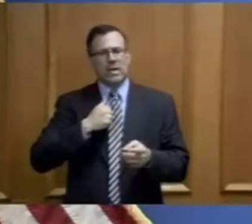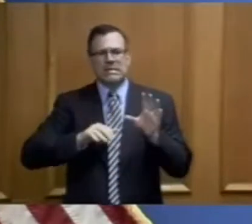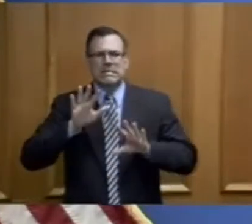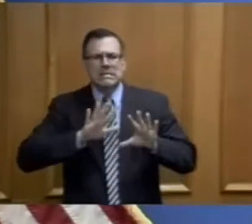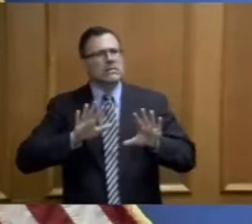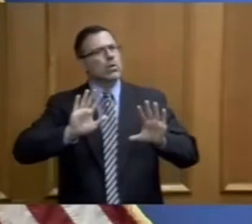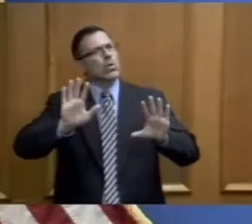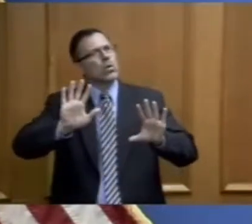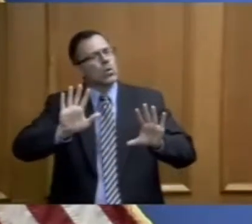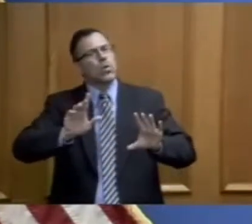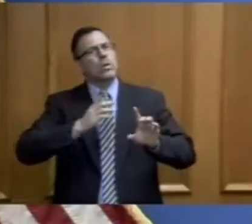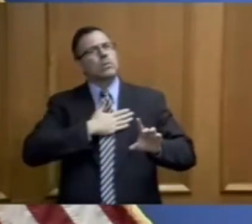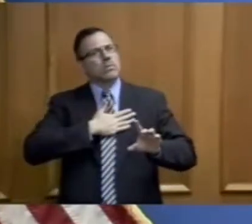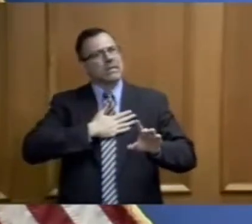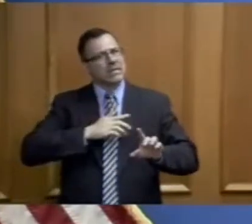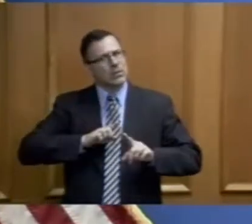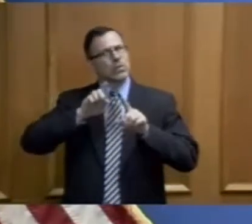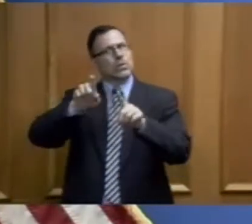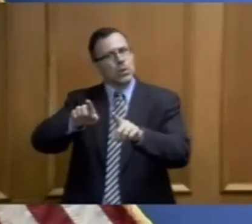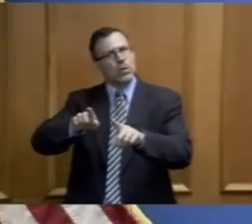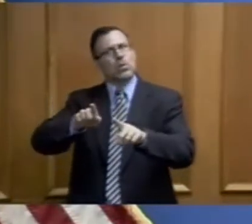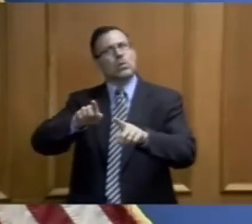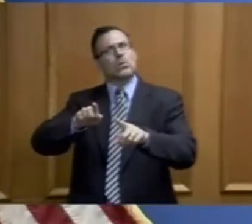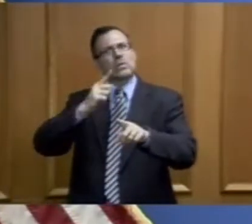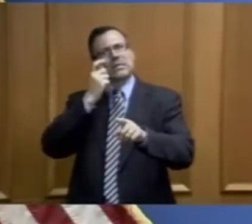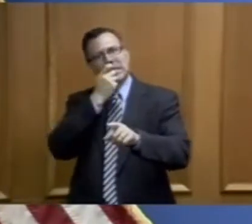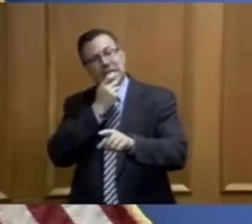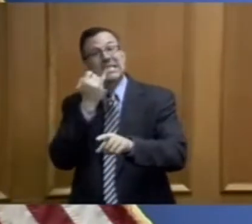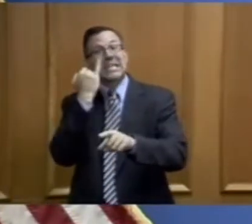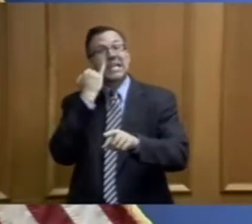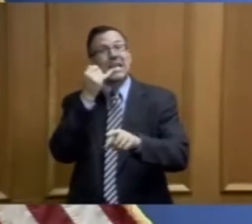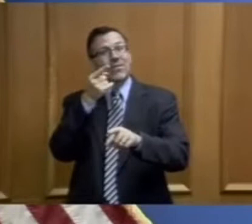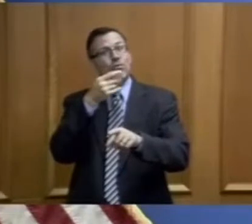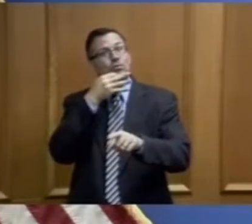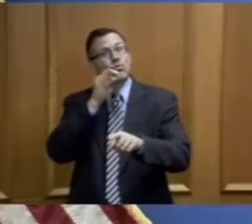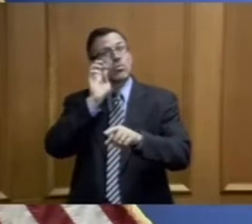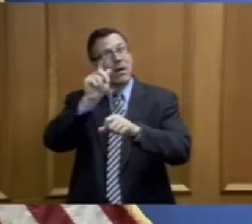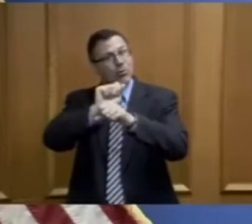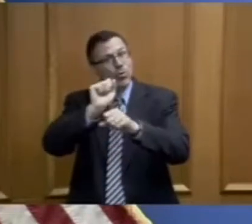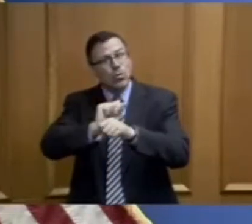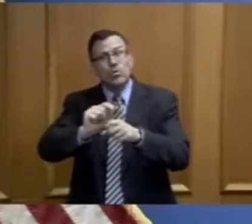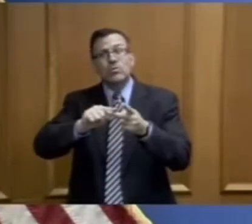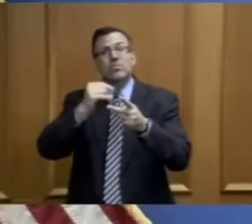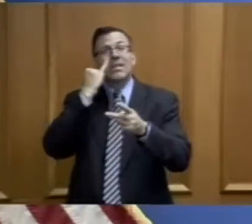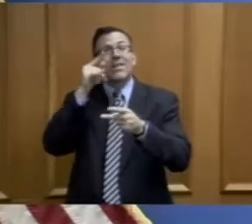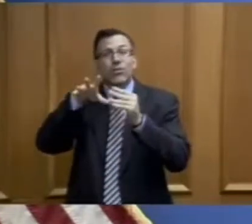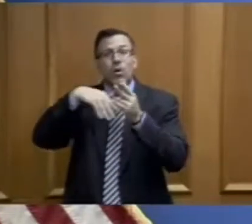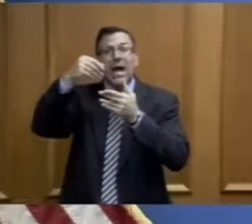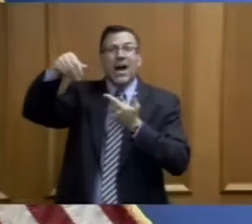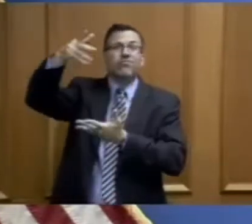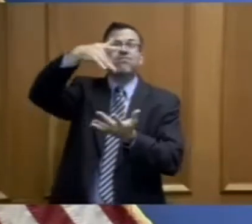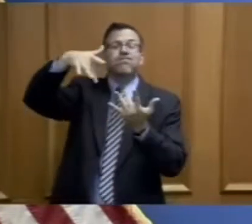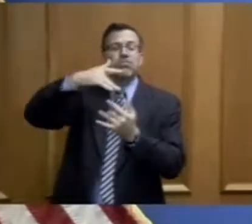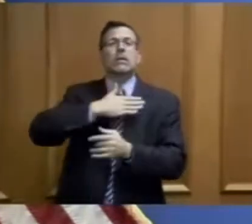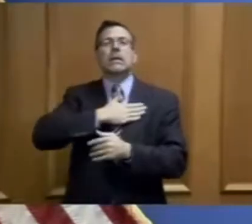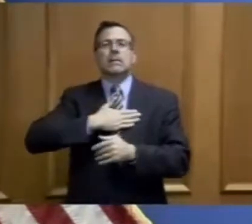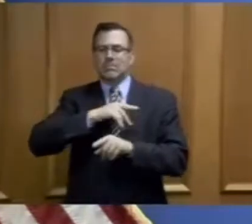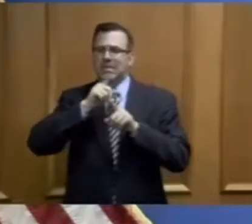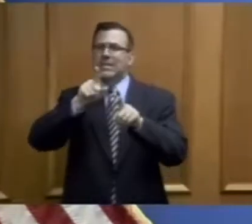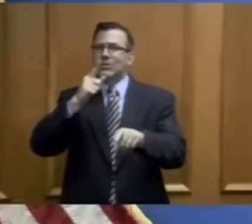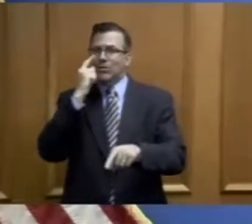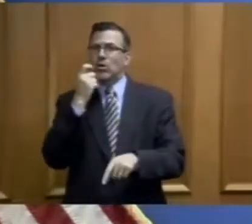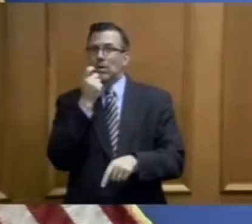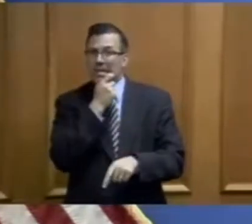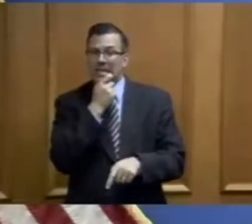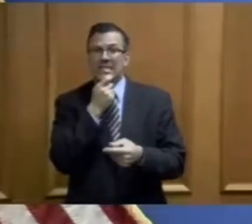We need you to go out and get a test. If you're working, if you're moving around, if you have any reason whatsoever to think that you might need one, when in doubt,